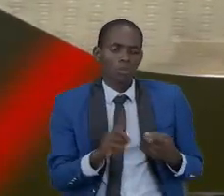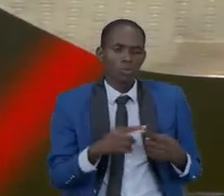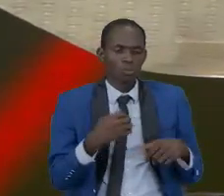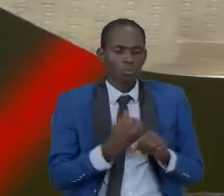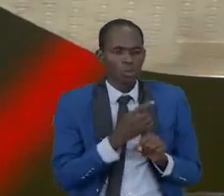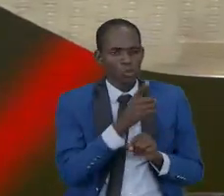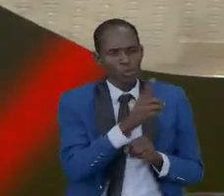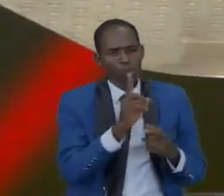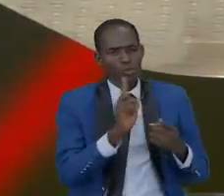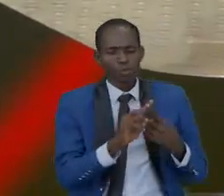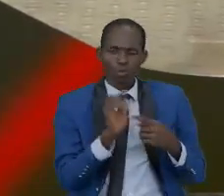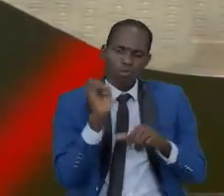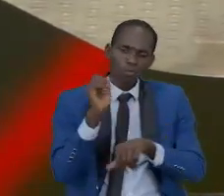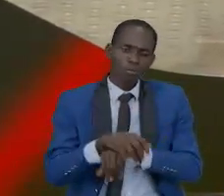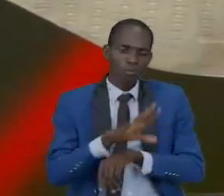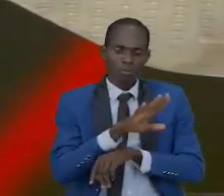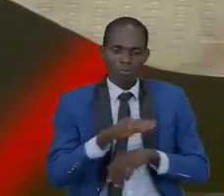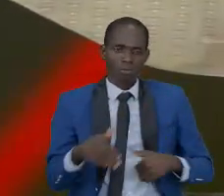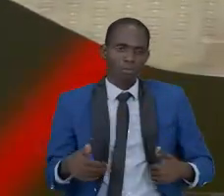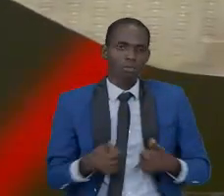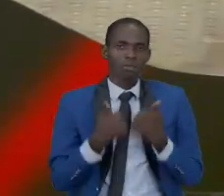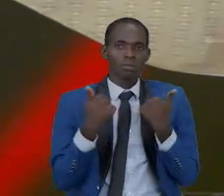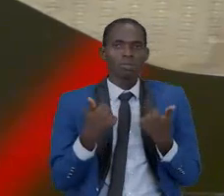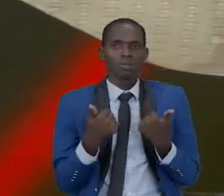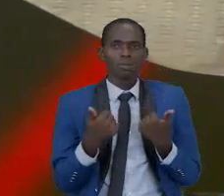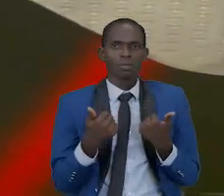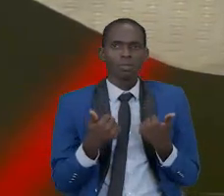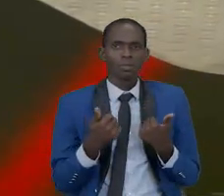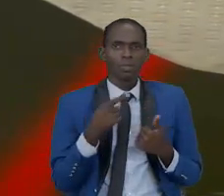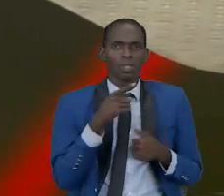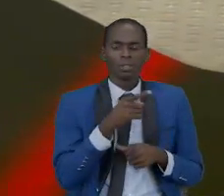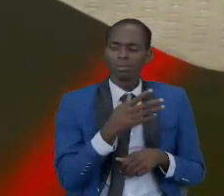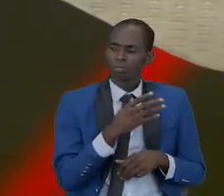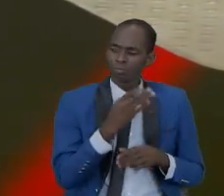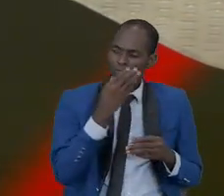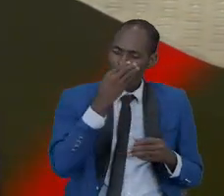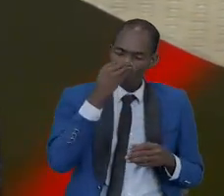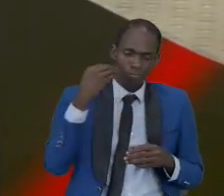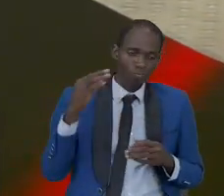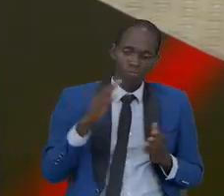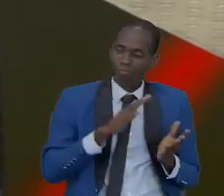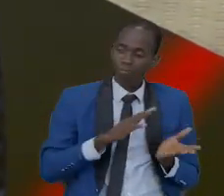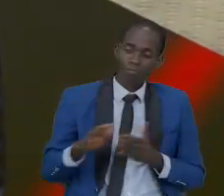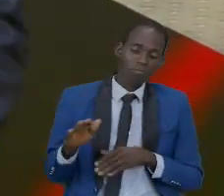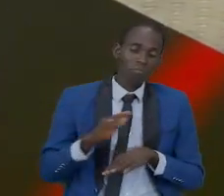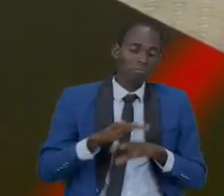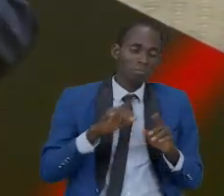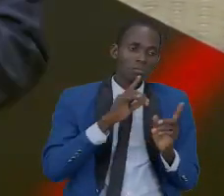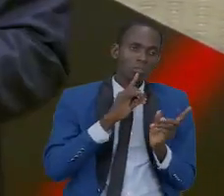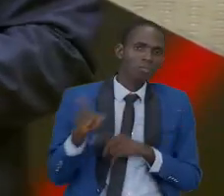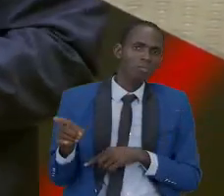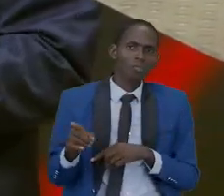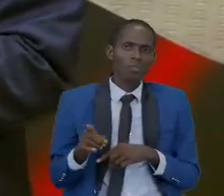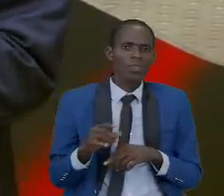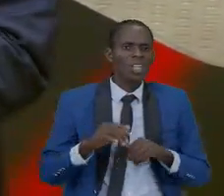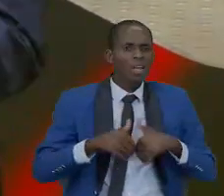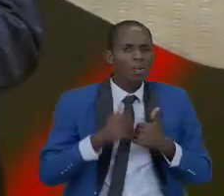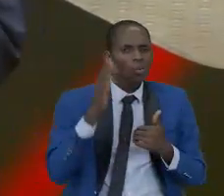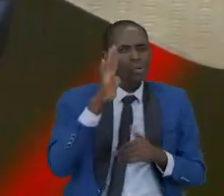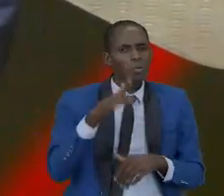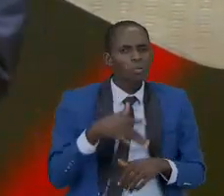you overcome the challenge and you're neglecting you don't answer him how do you feel